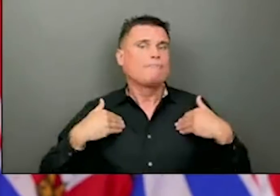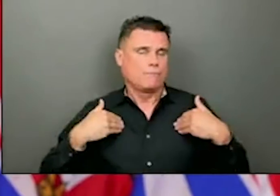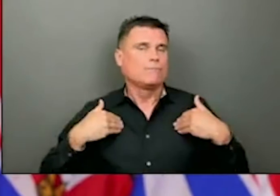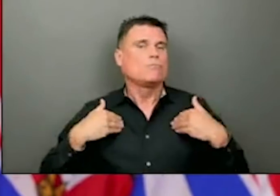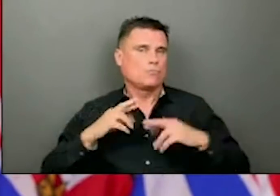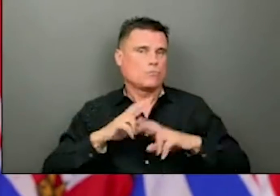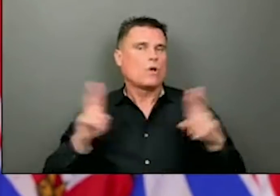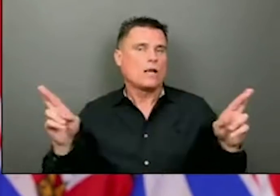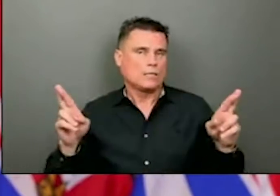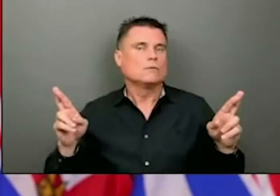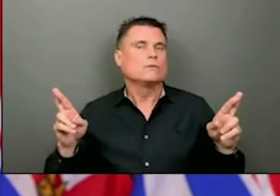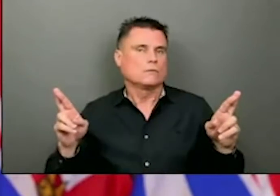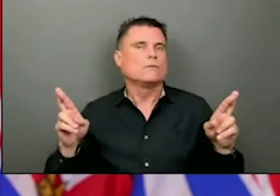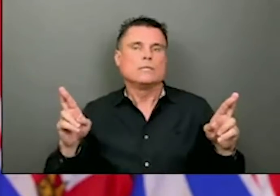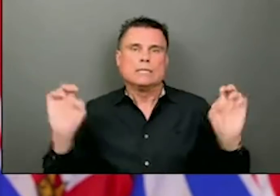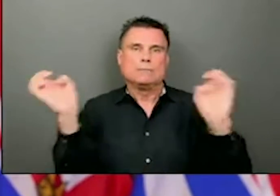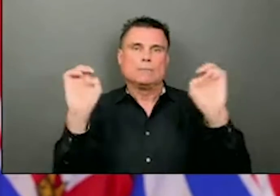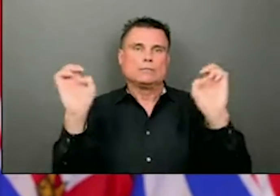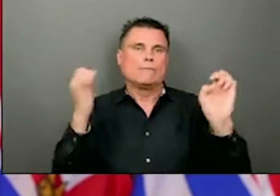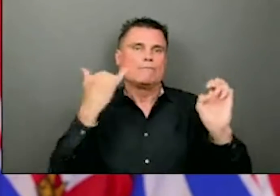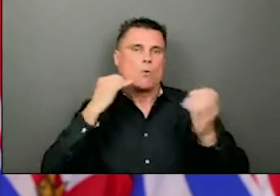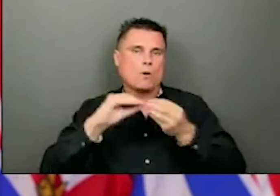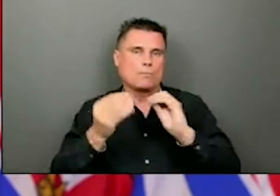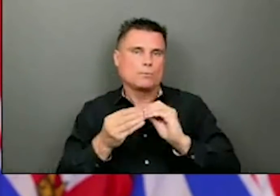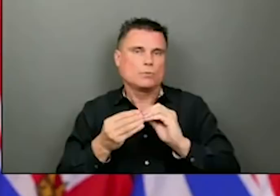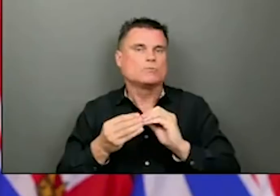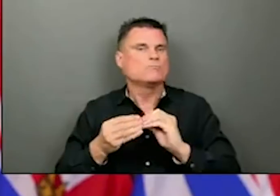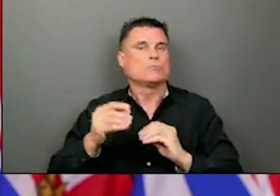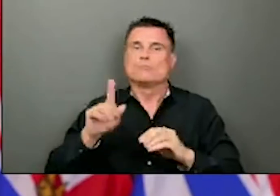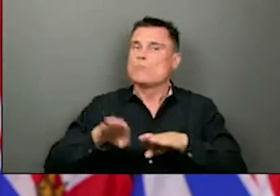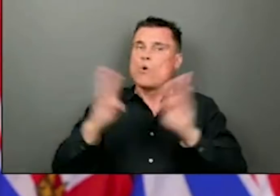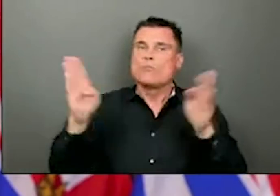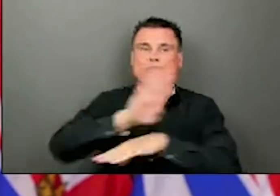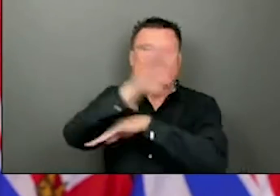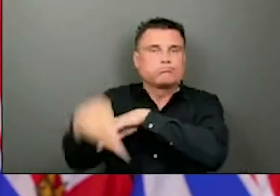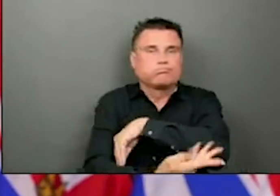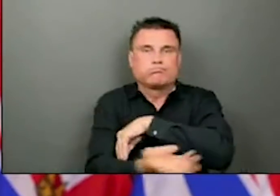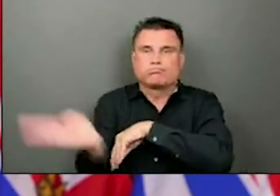day, 7 days a week, toll-free from anywhere in British Columbia. And that